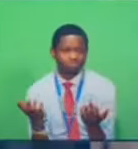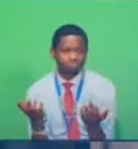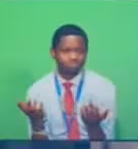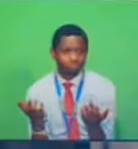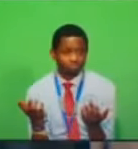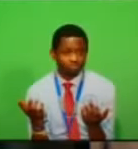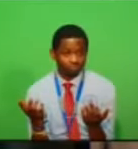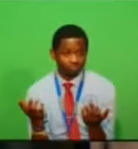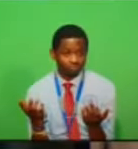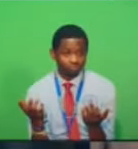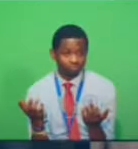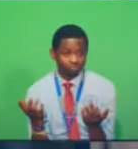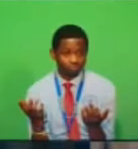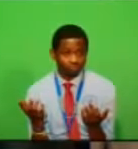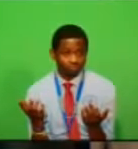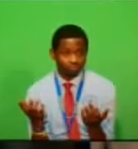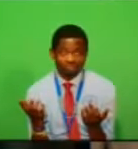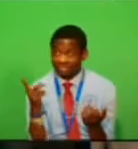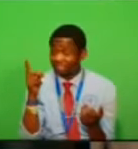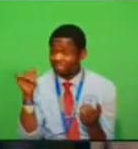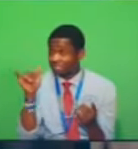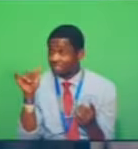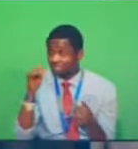Like this building, I say, I will build.